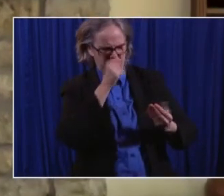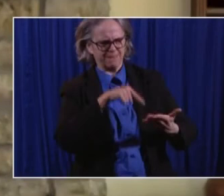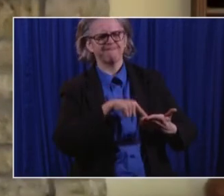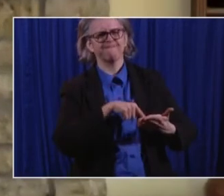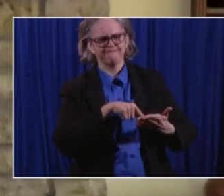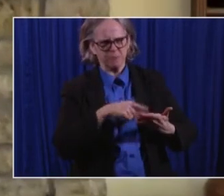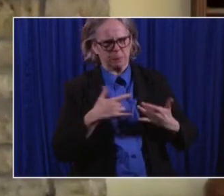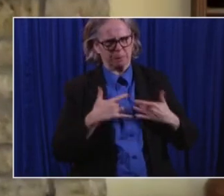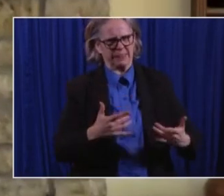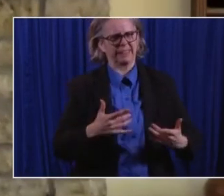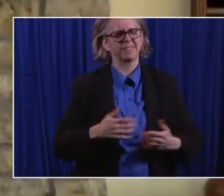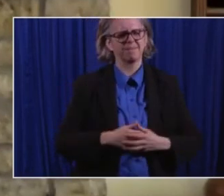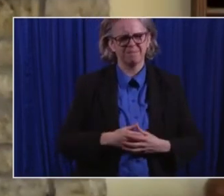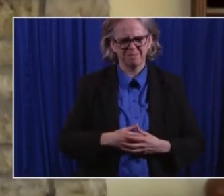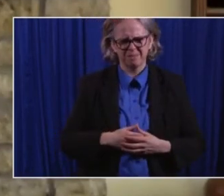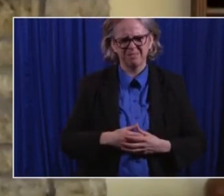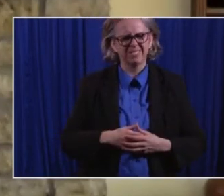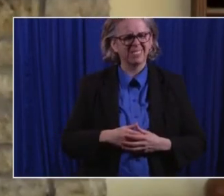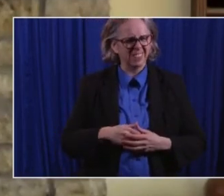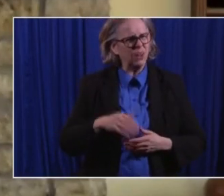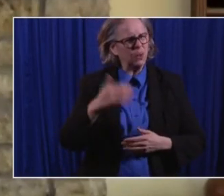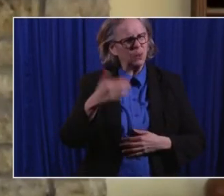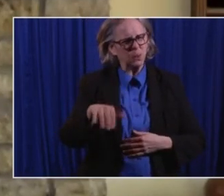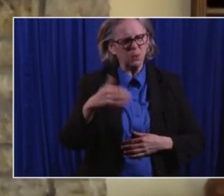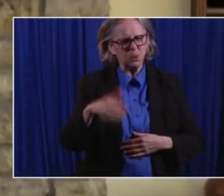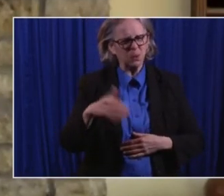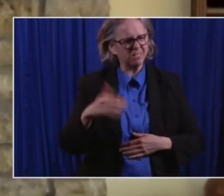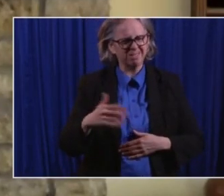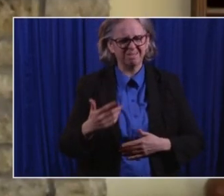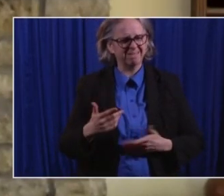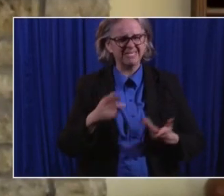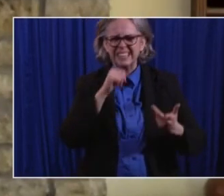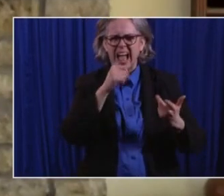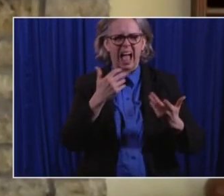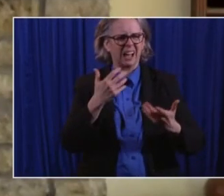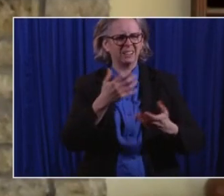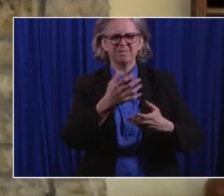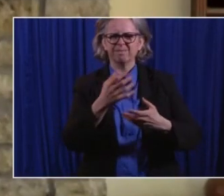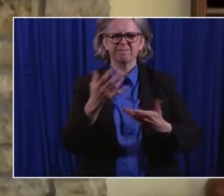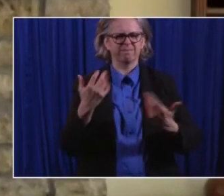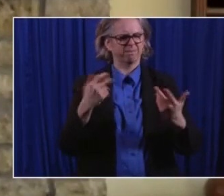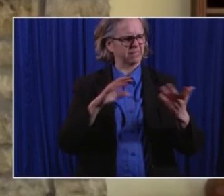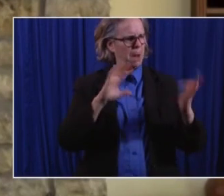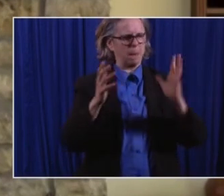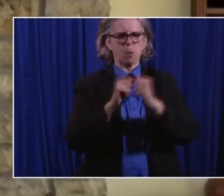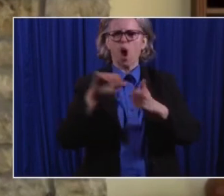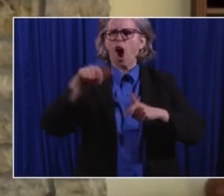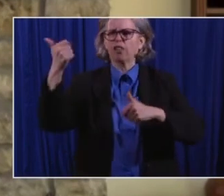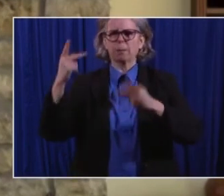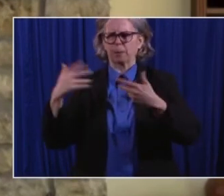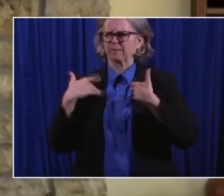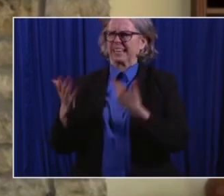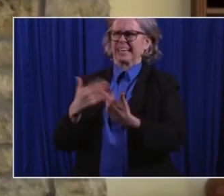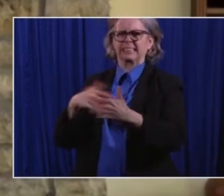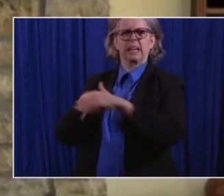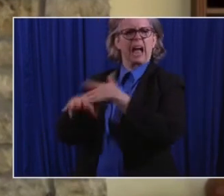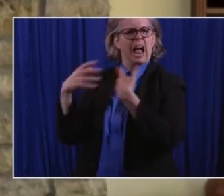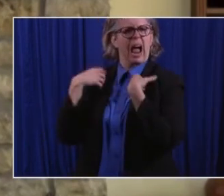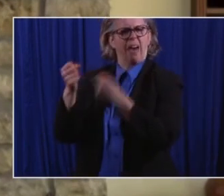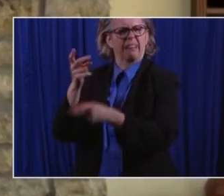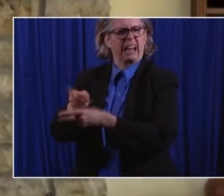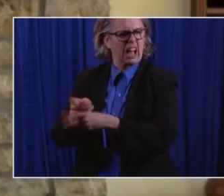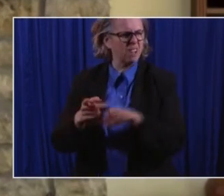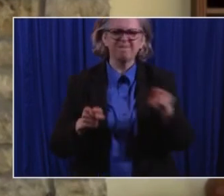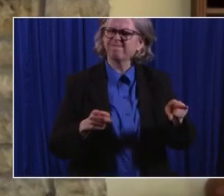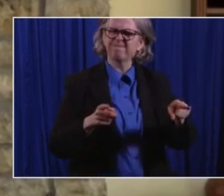they're generally more unhealthy because they do not have the access to the medical care. That in turn makes them more